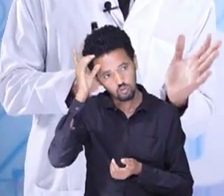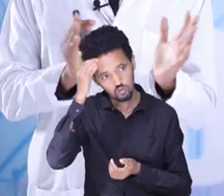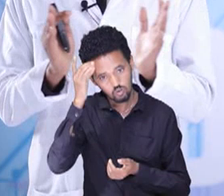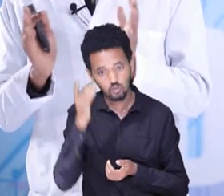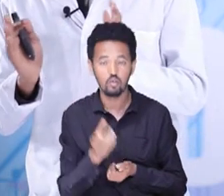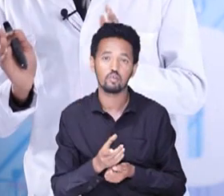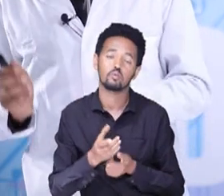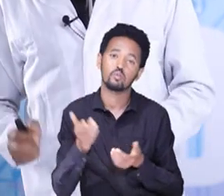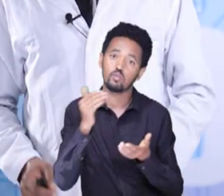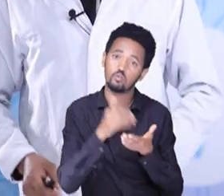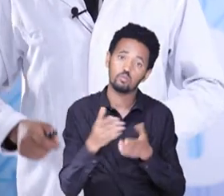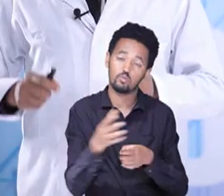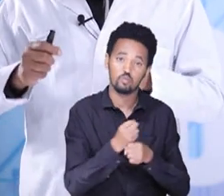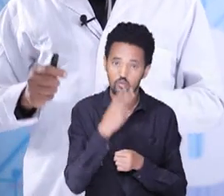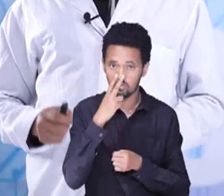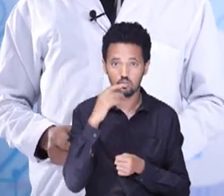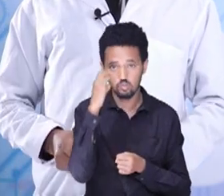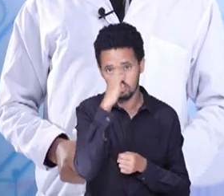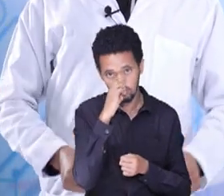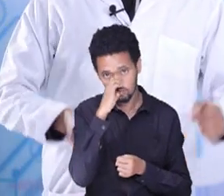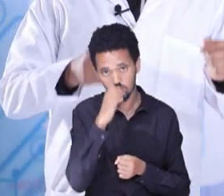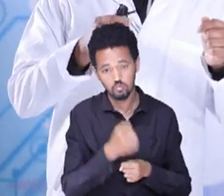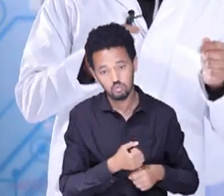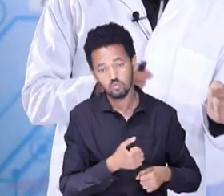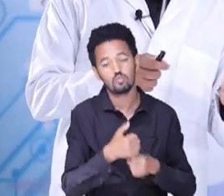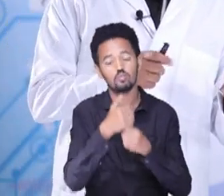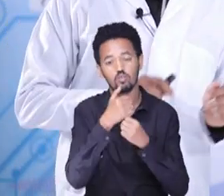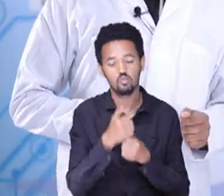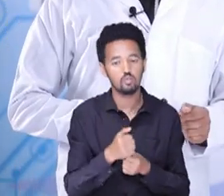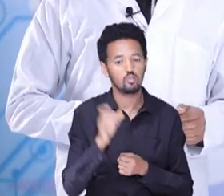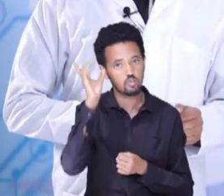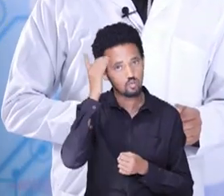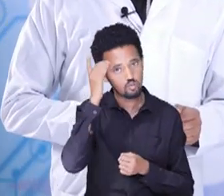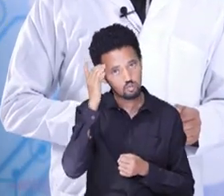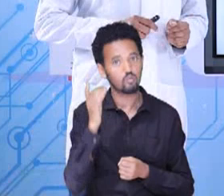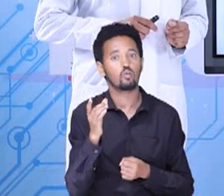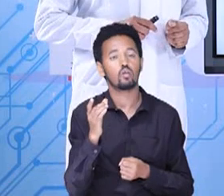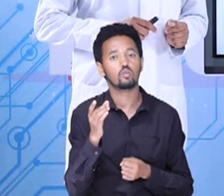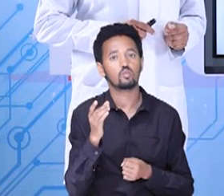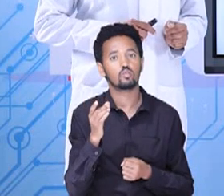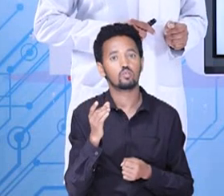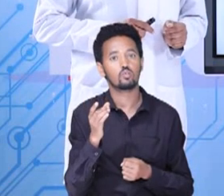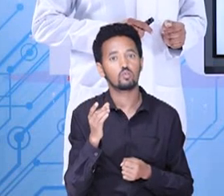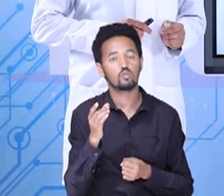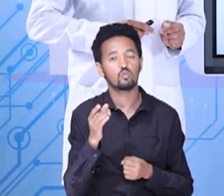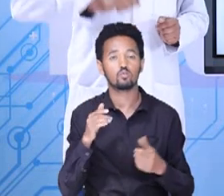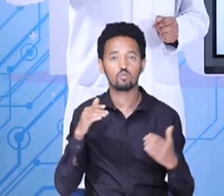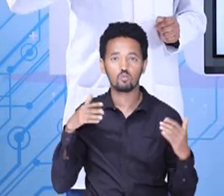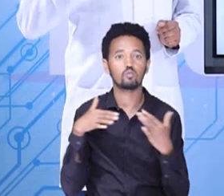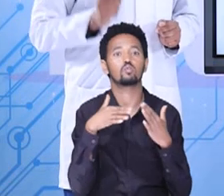1950 up to 1953, Ethiopia involved in the Korean War. During the